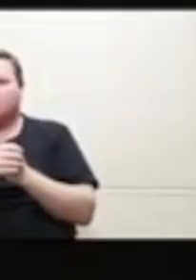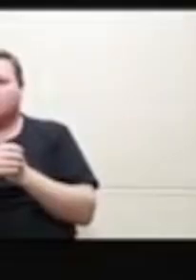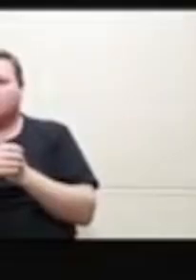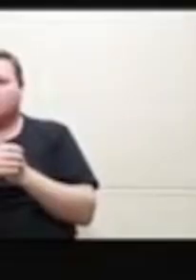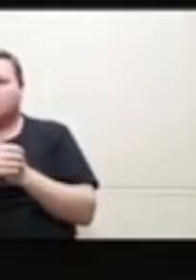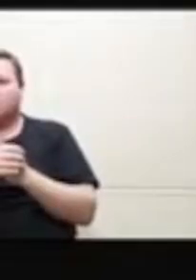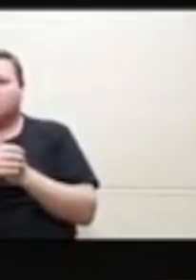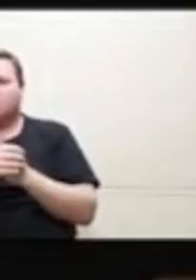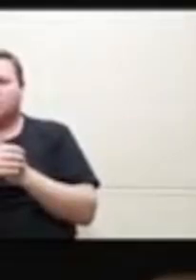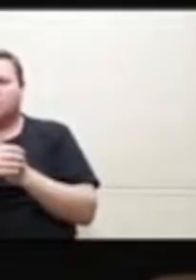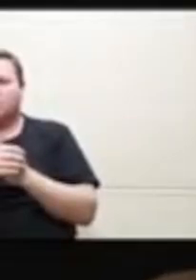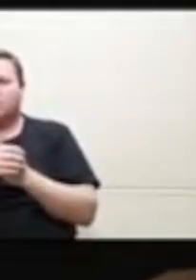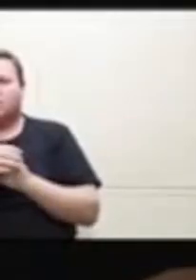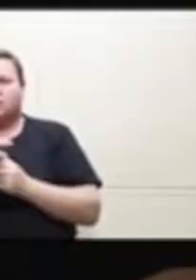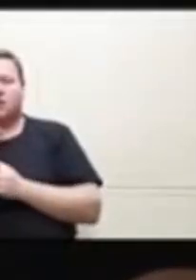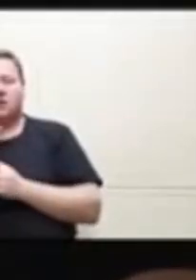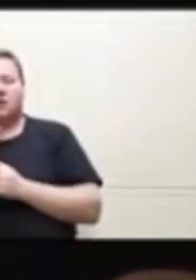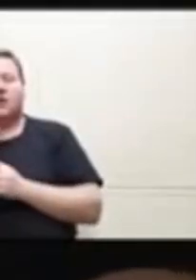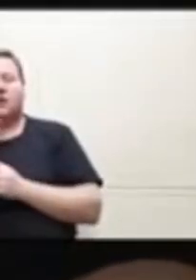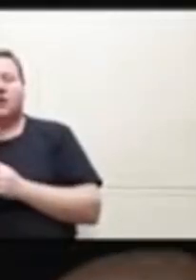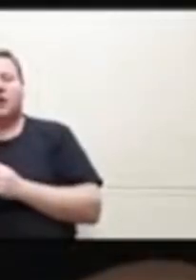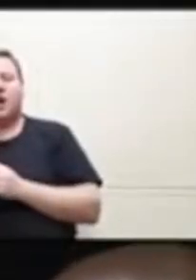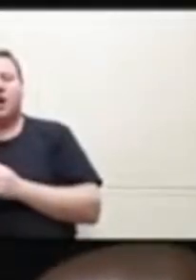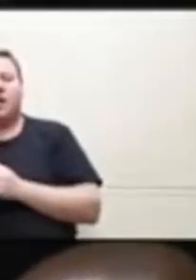Honorable Member.